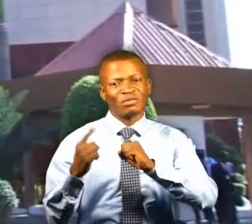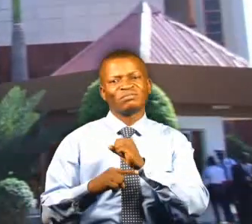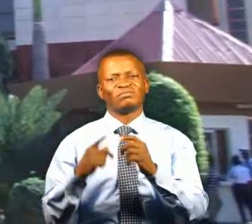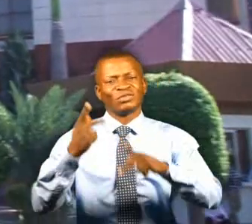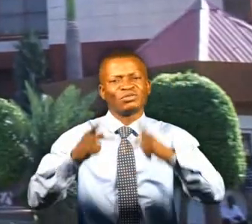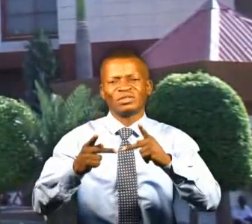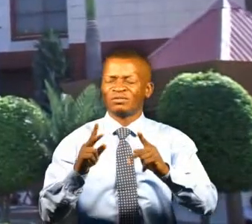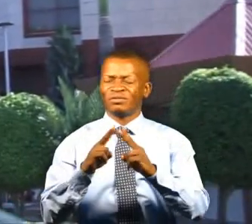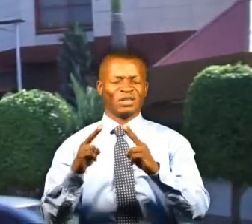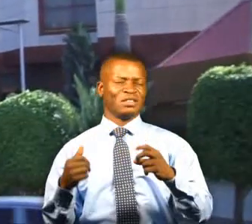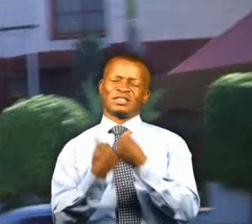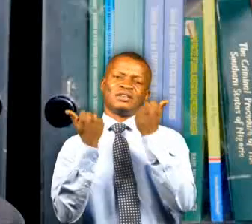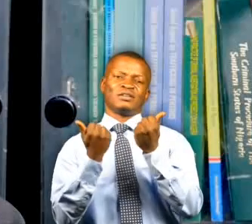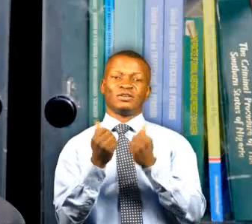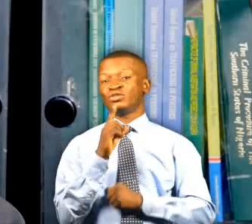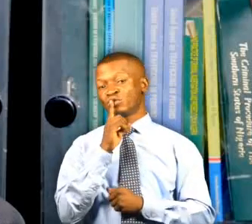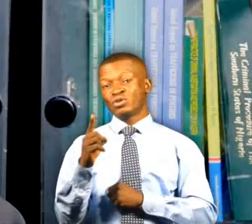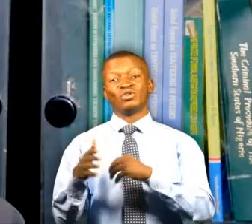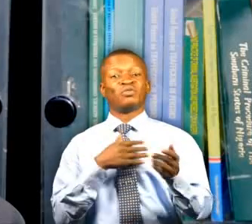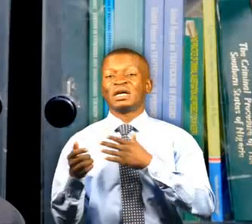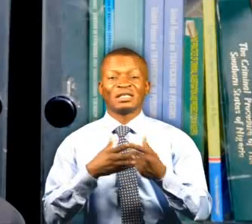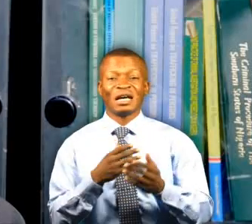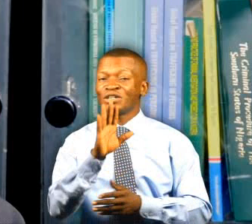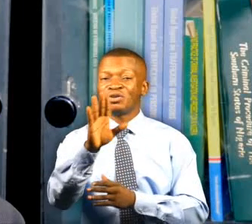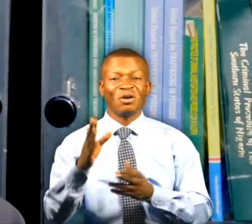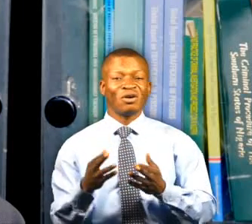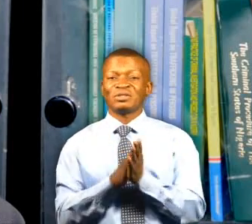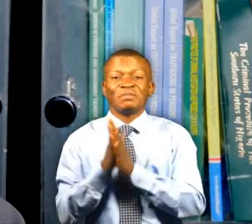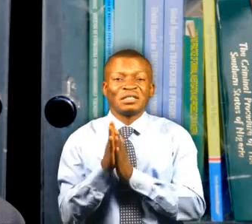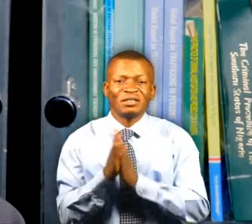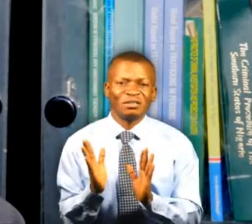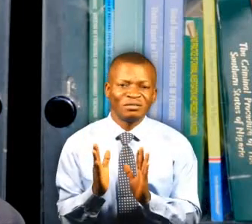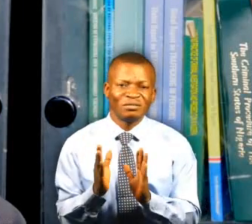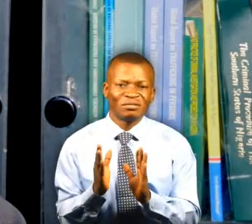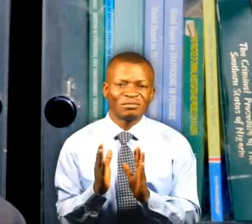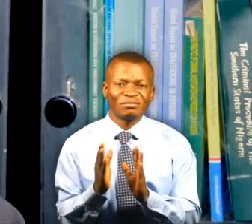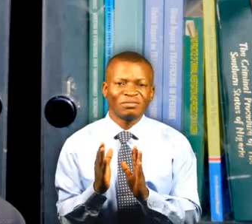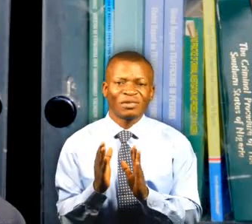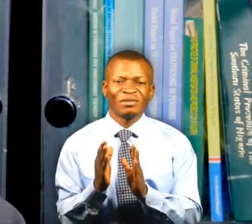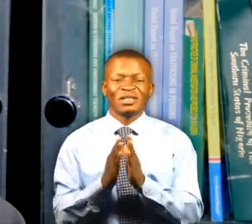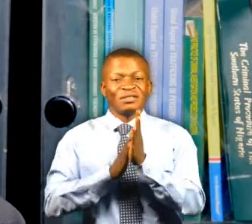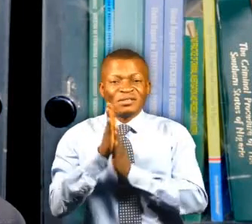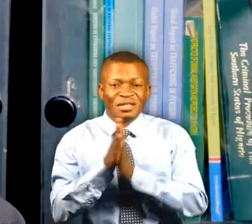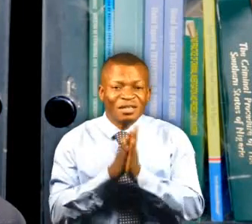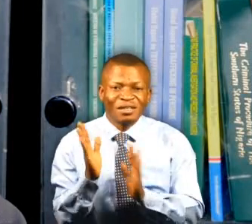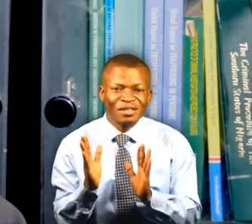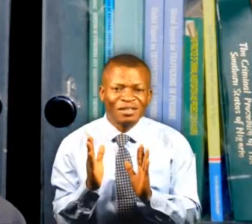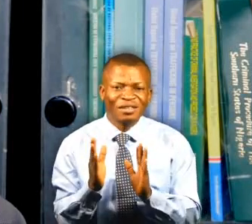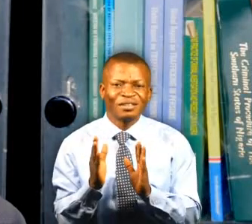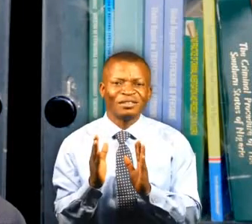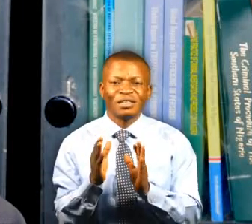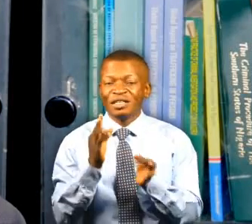offenders has its challenges. No matter the level of one's commitment, passion for the job,